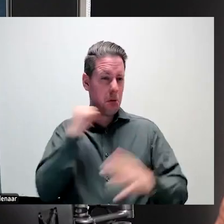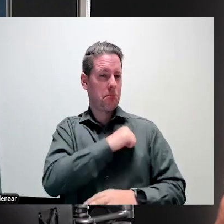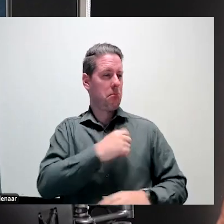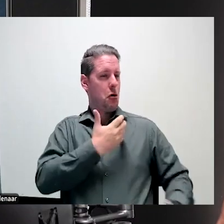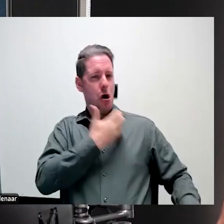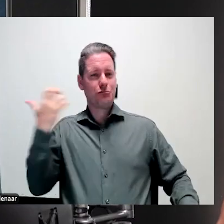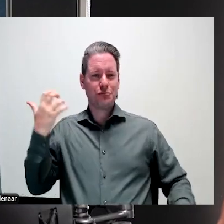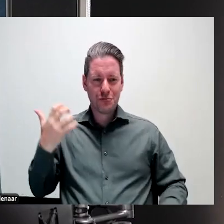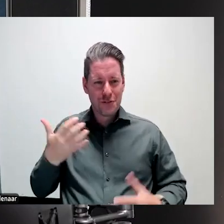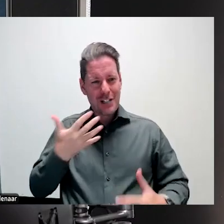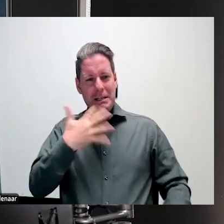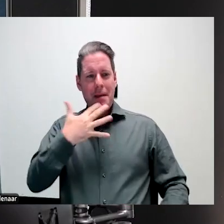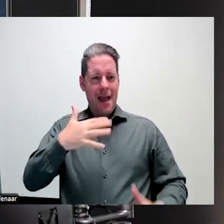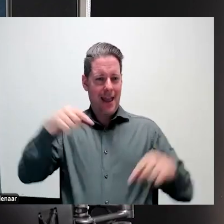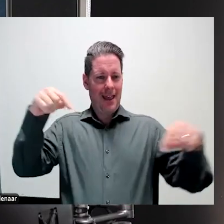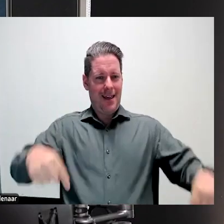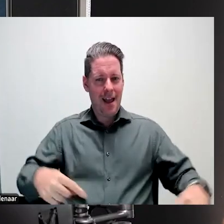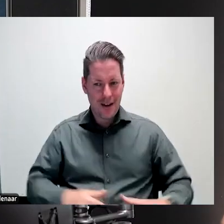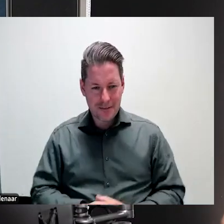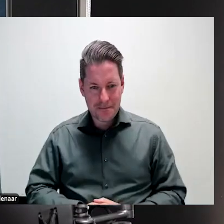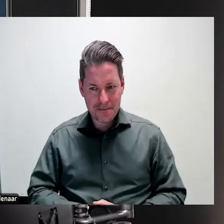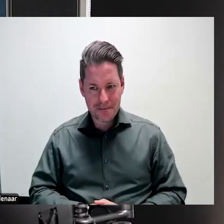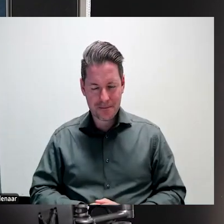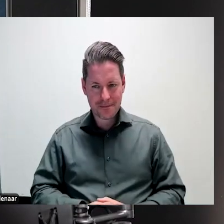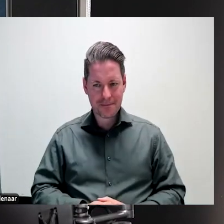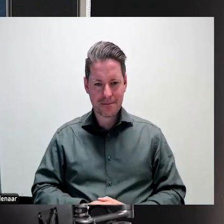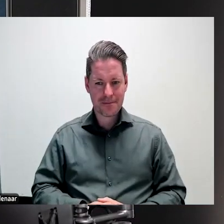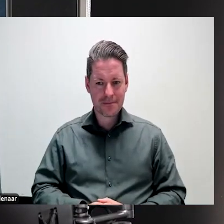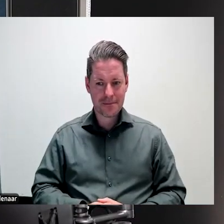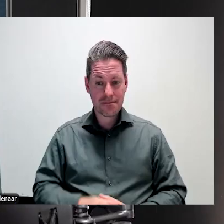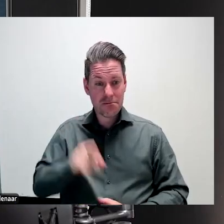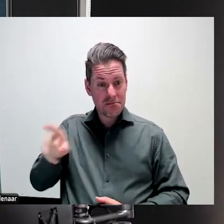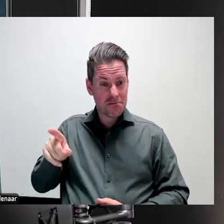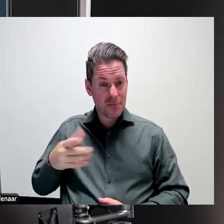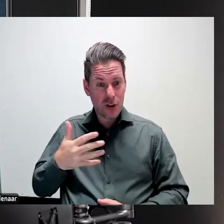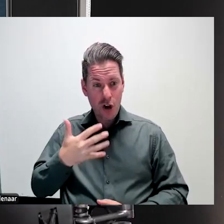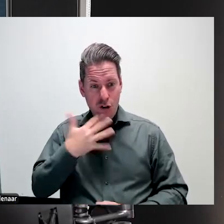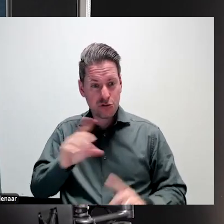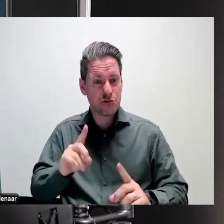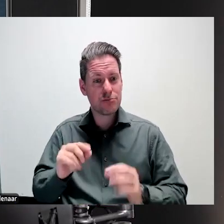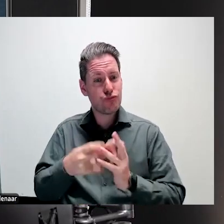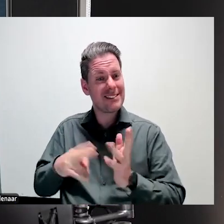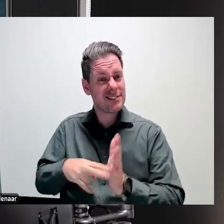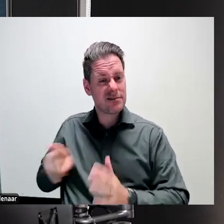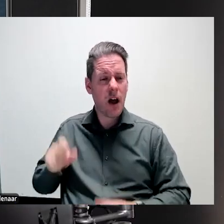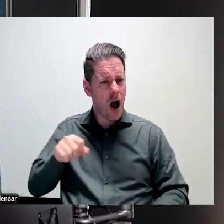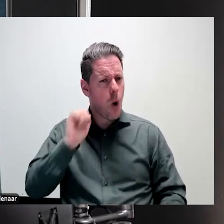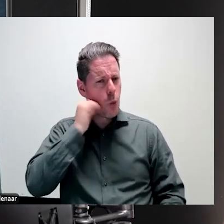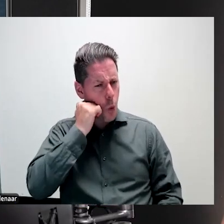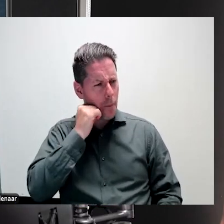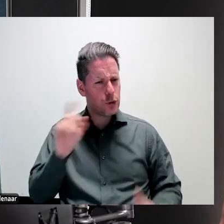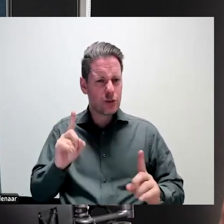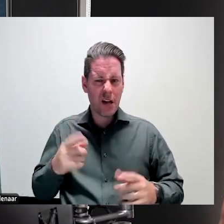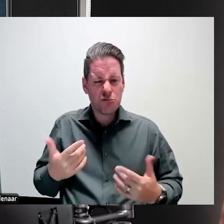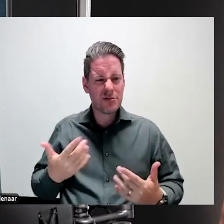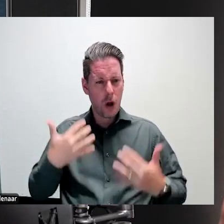Summer. Here you go. How are you dealing with the heat, Brendan? Not too bad. It's definitely a little bit warm, but overall